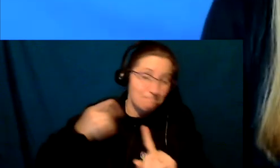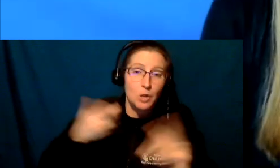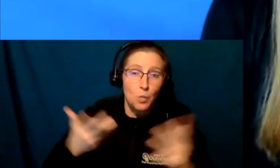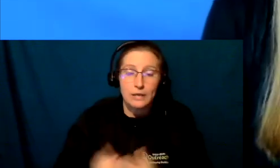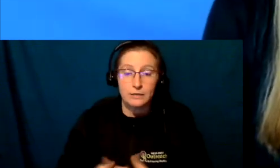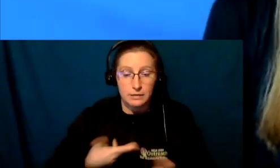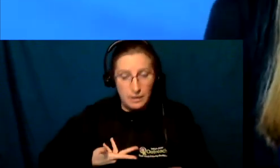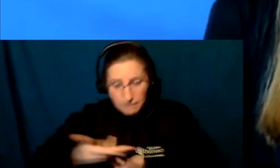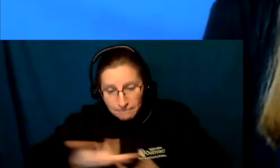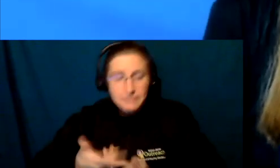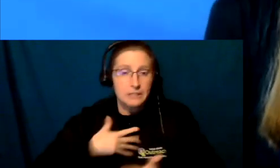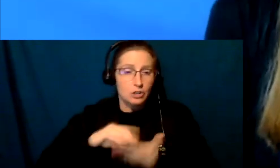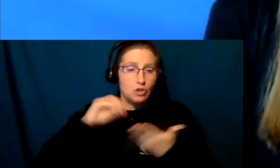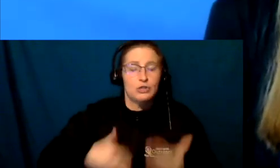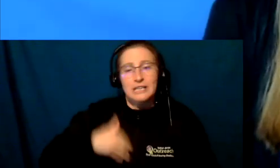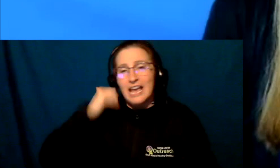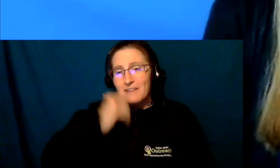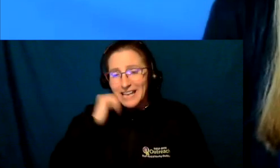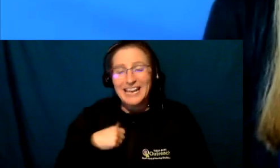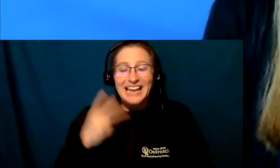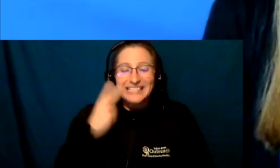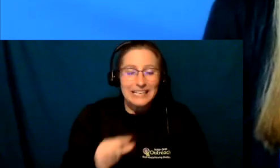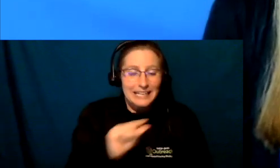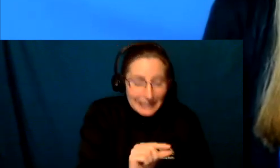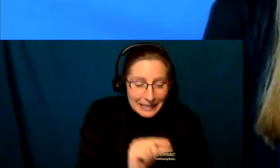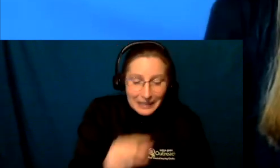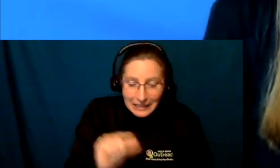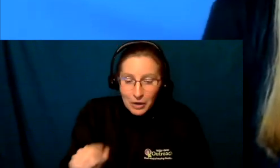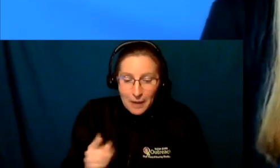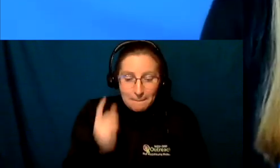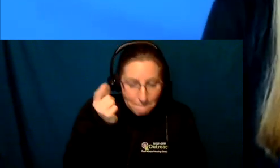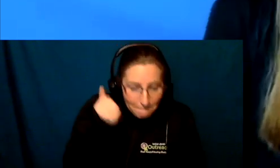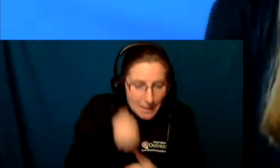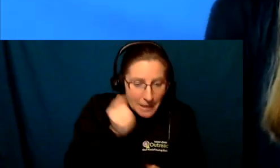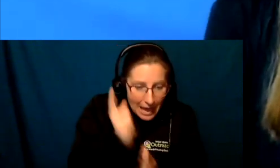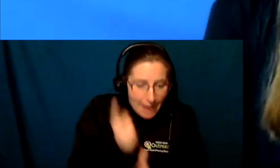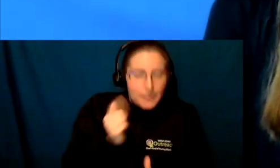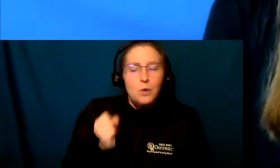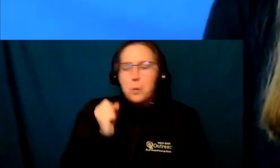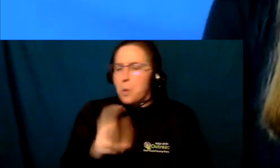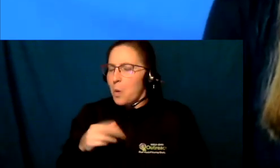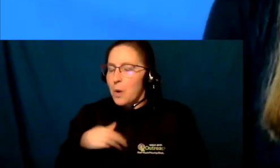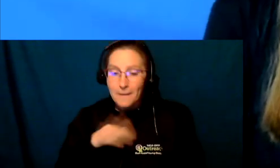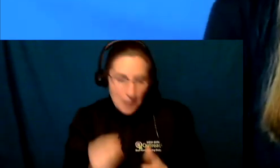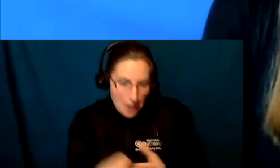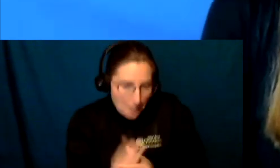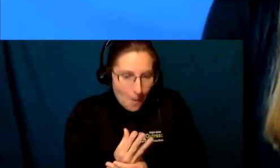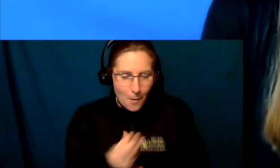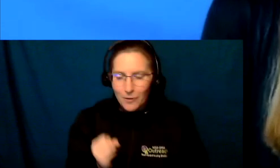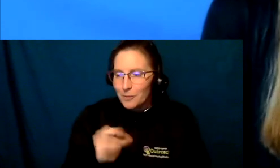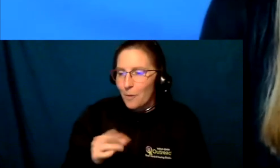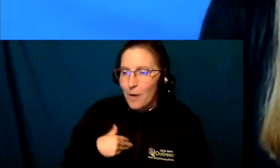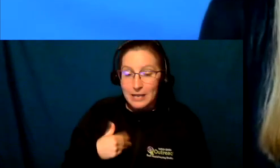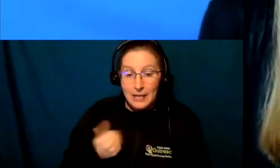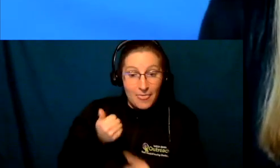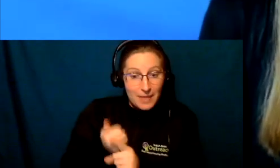students every day, and when I see those small moments of them like experiencing growth or like working on, developing